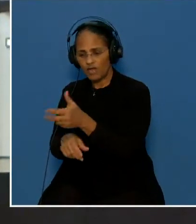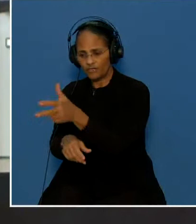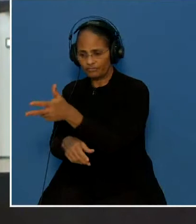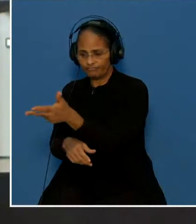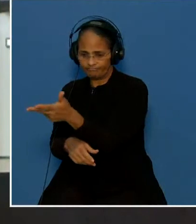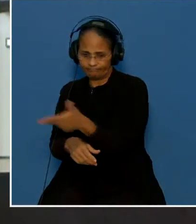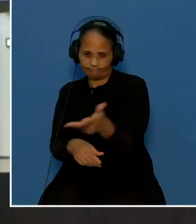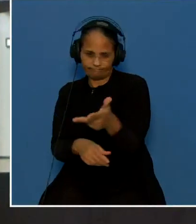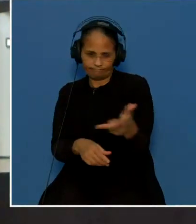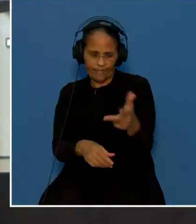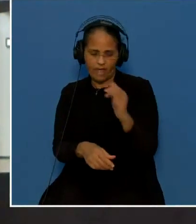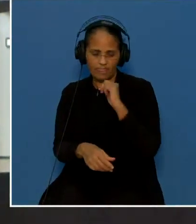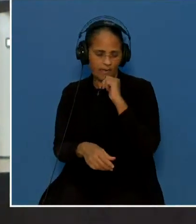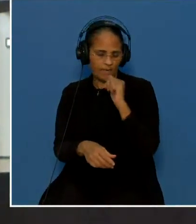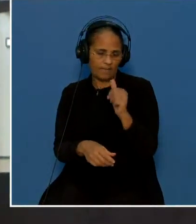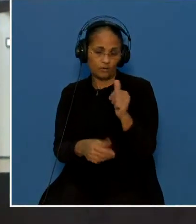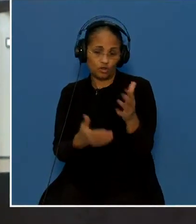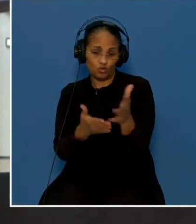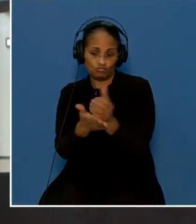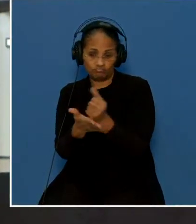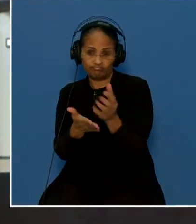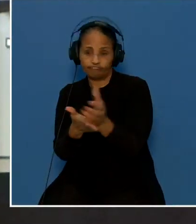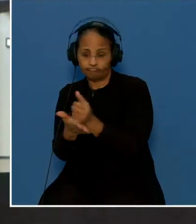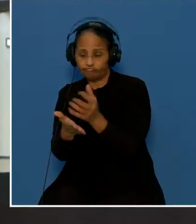been unable to earn an ordinary salary.